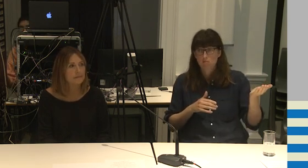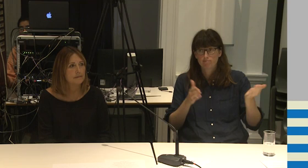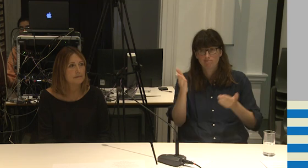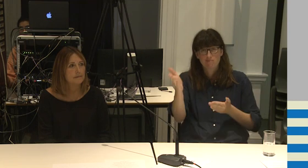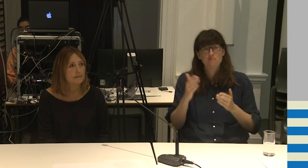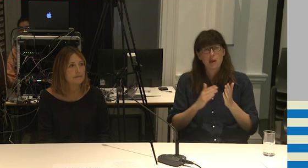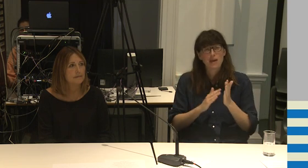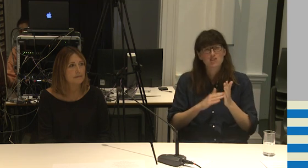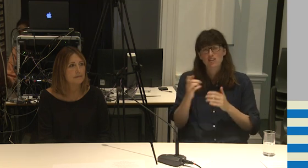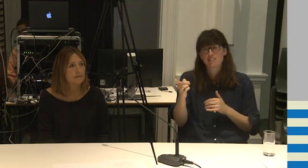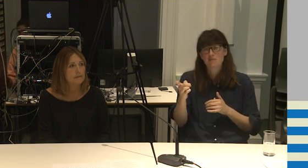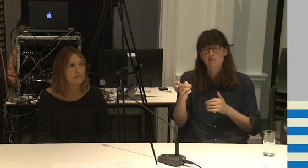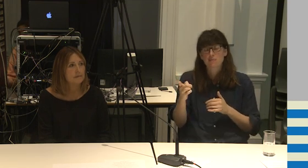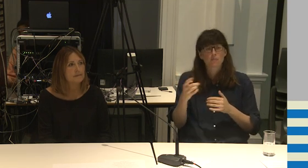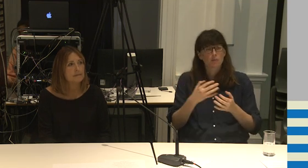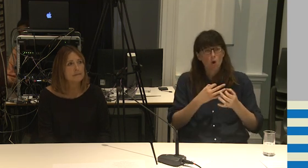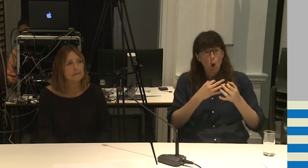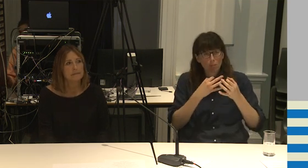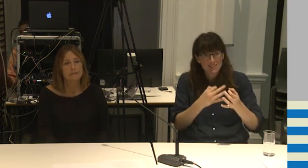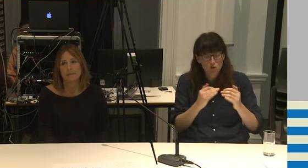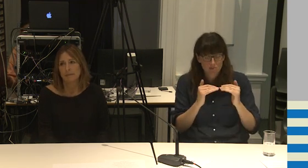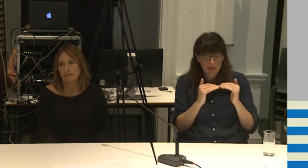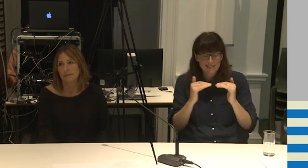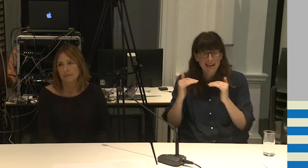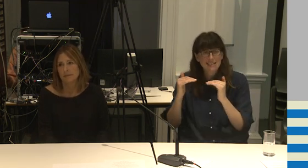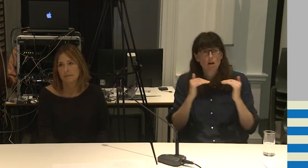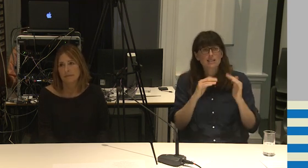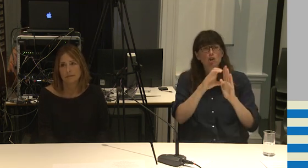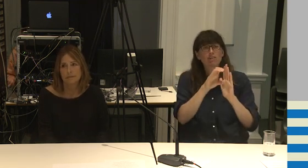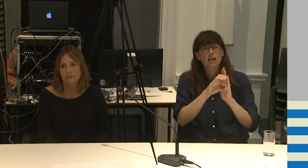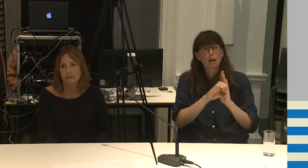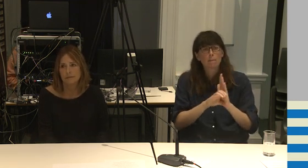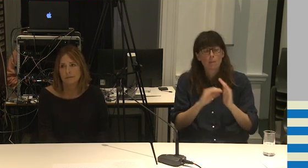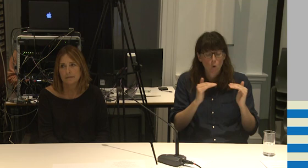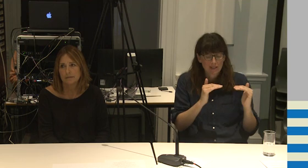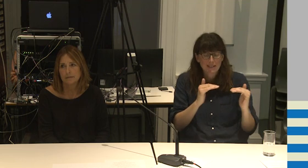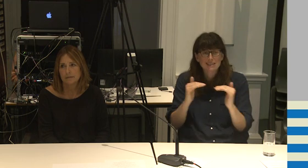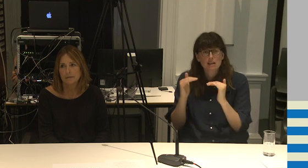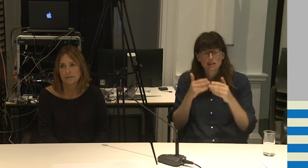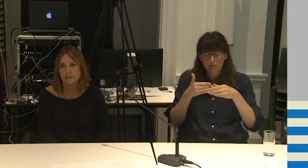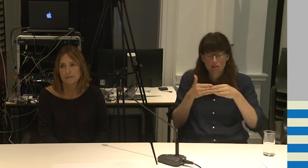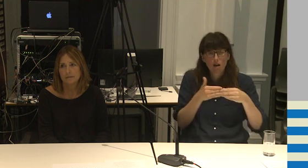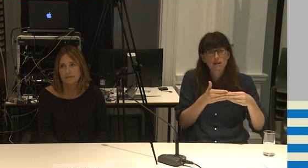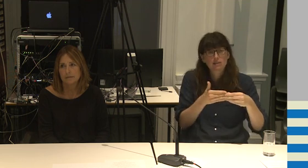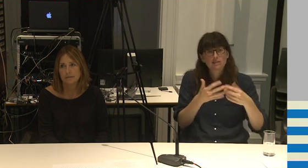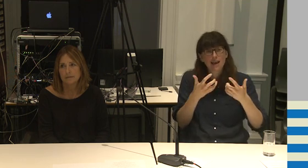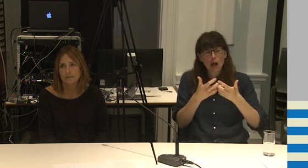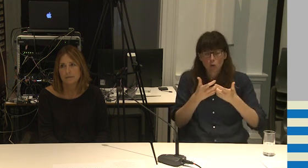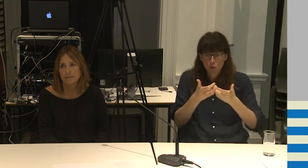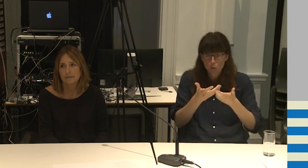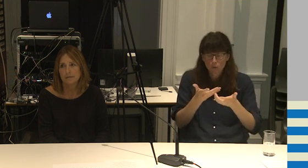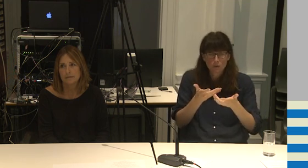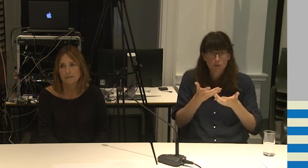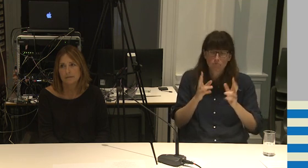I was going to say, in a weird way, there's such an obsession with standardizing curricula or standardizing guidance for how to deal with